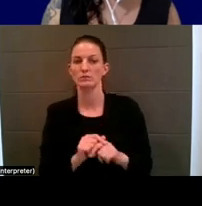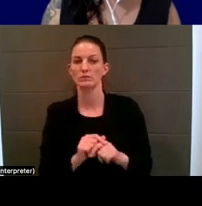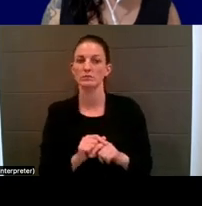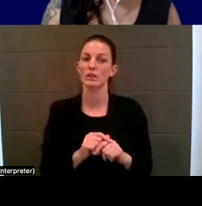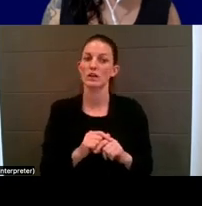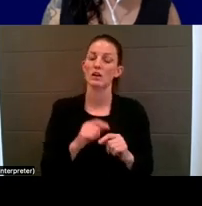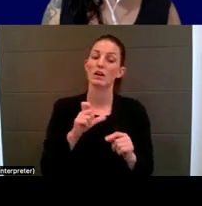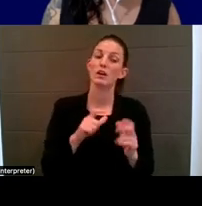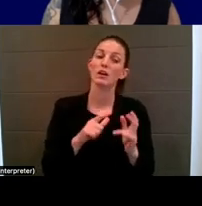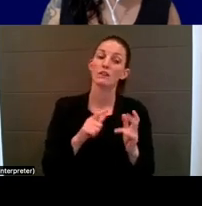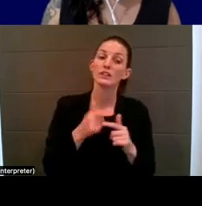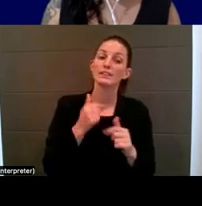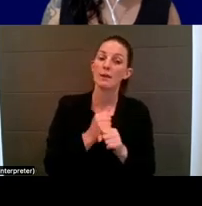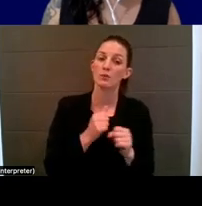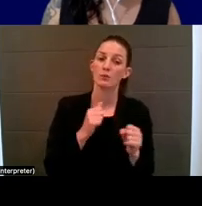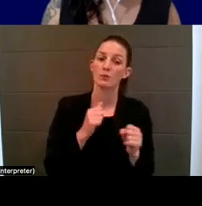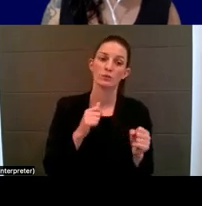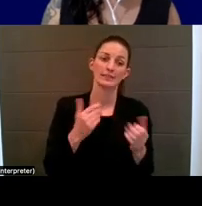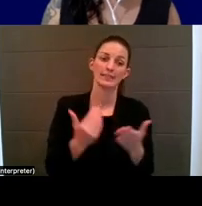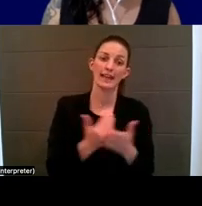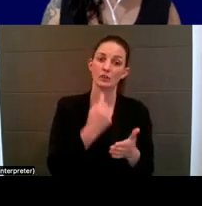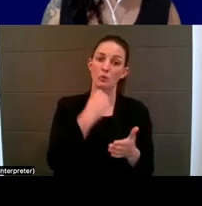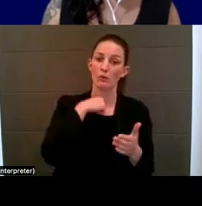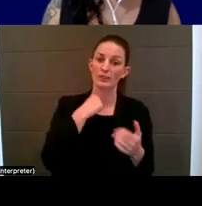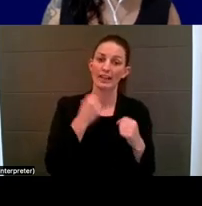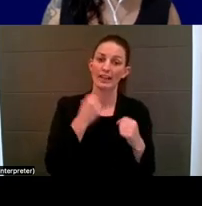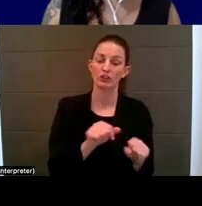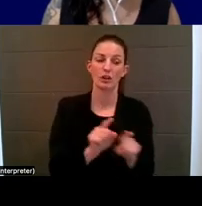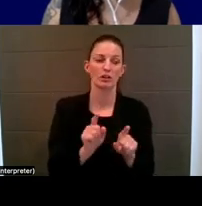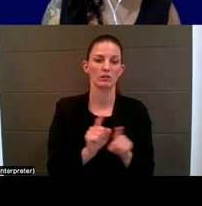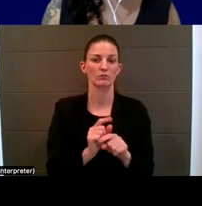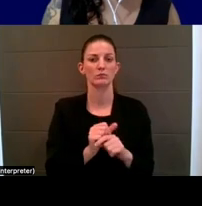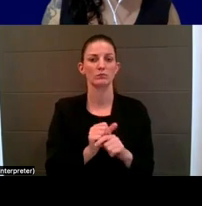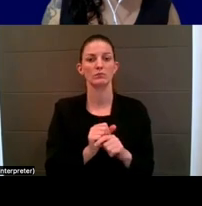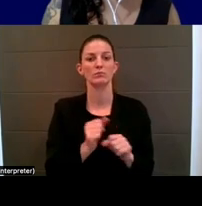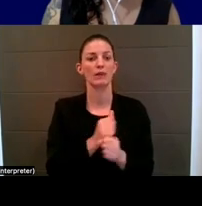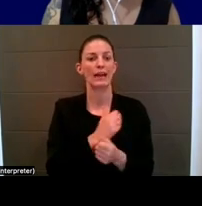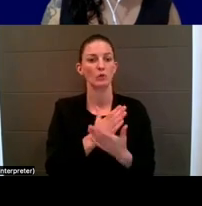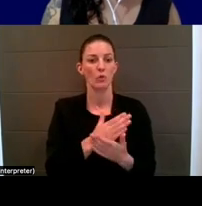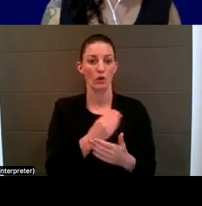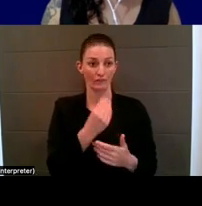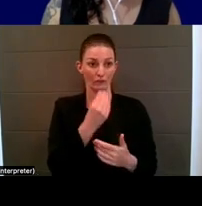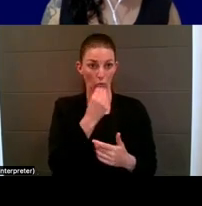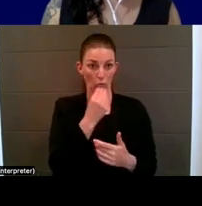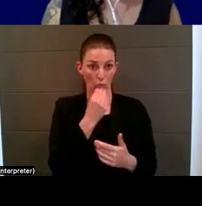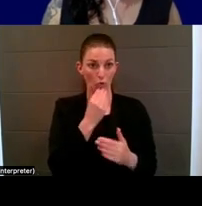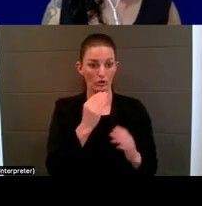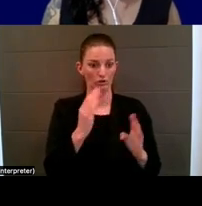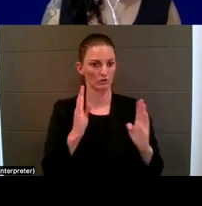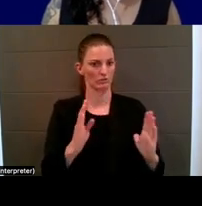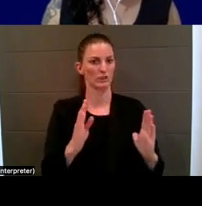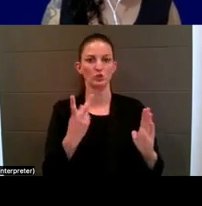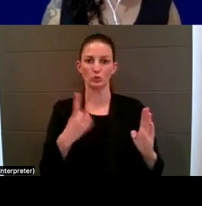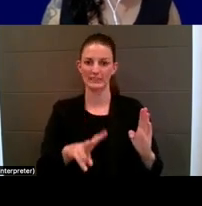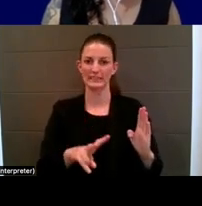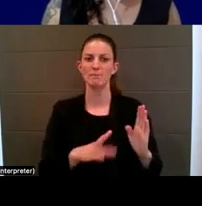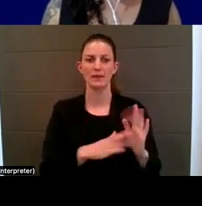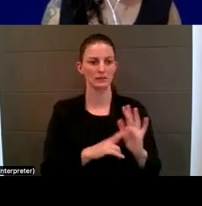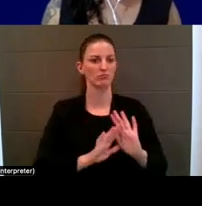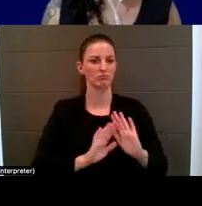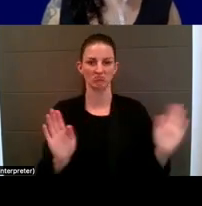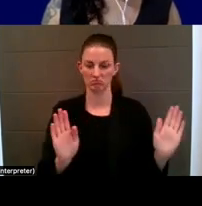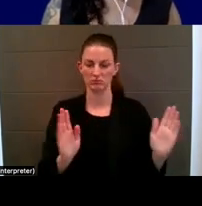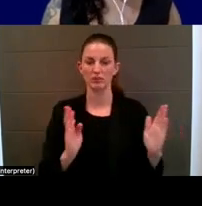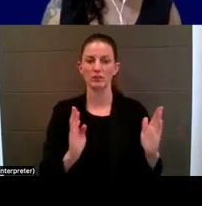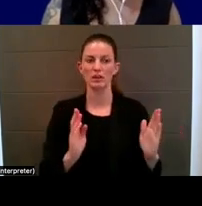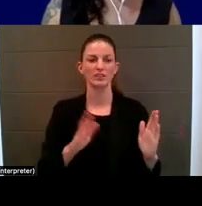strategy might be limit meal times to 20 minutes due to fatigue, give breaks between mouthfuls,